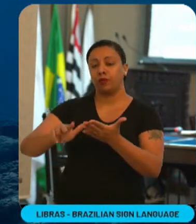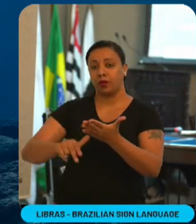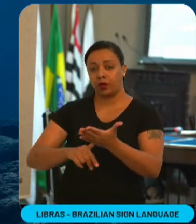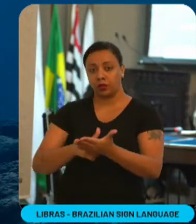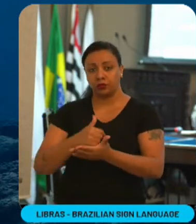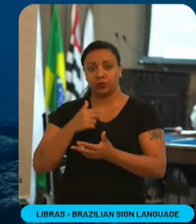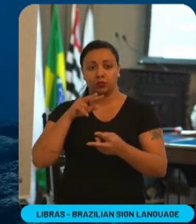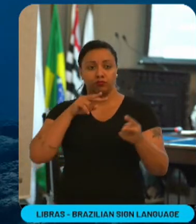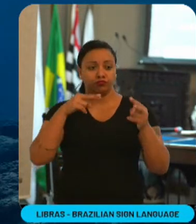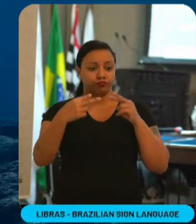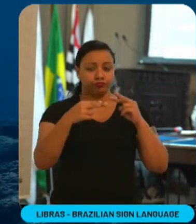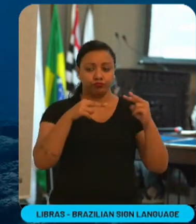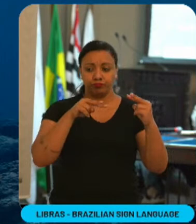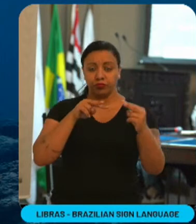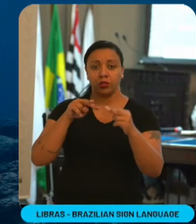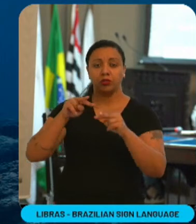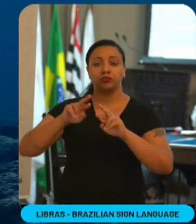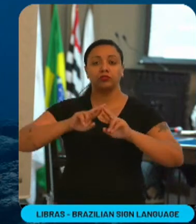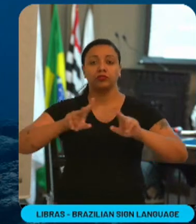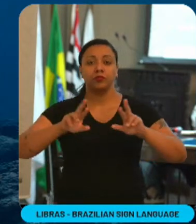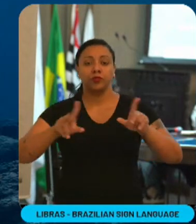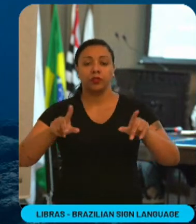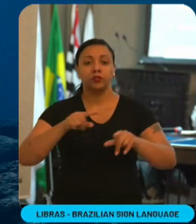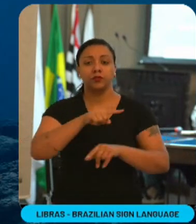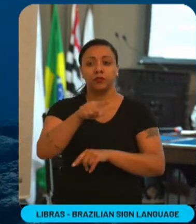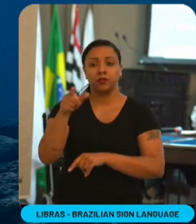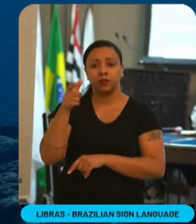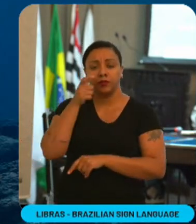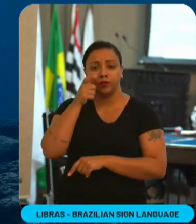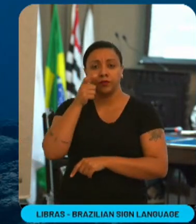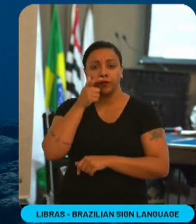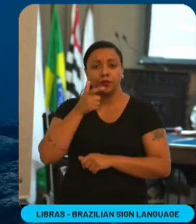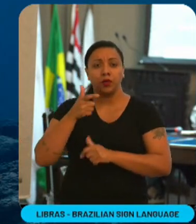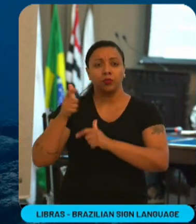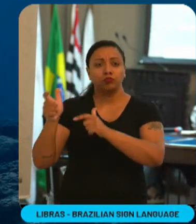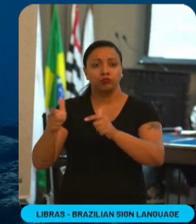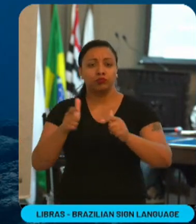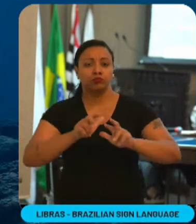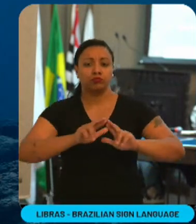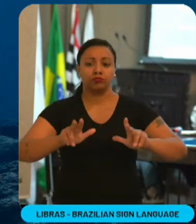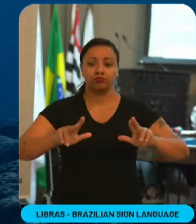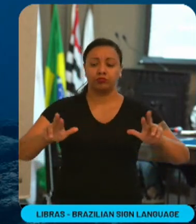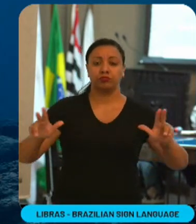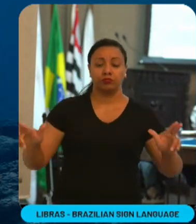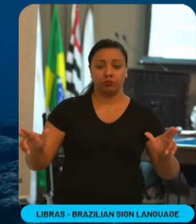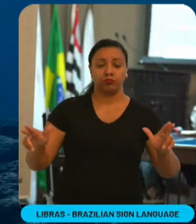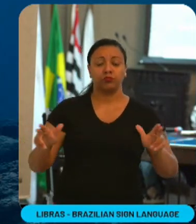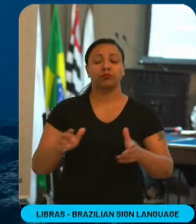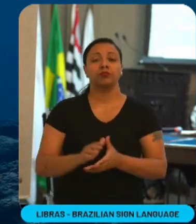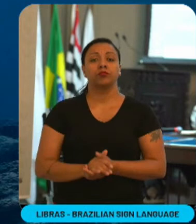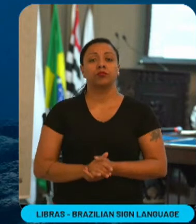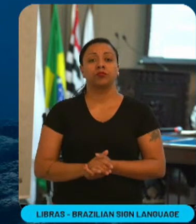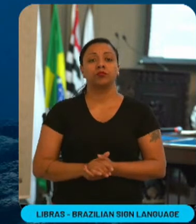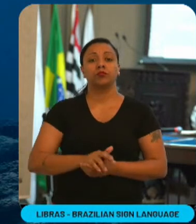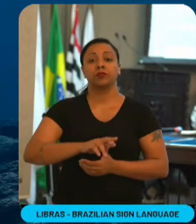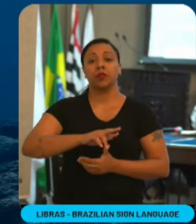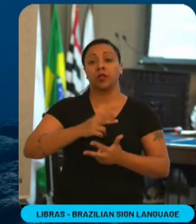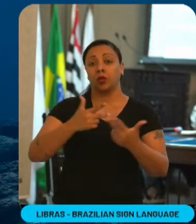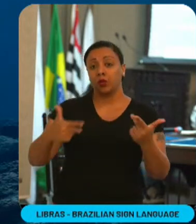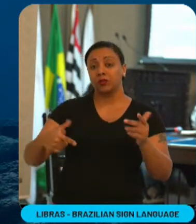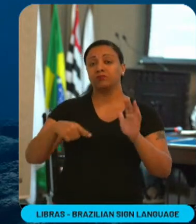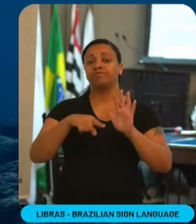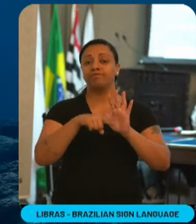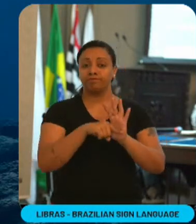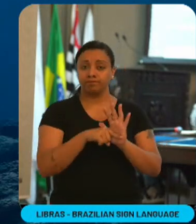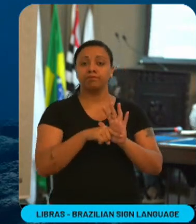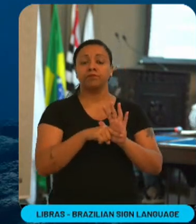different perspectives, different standpoints. We see different scenarios being exposed. And, well, most